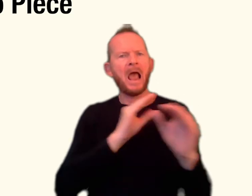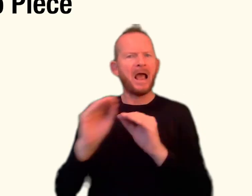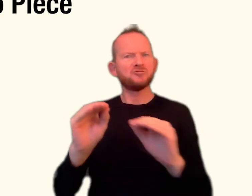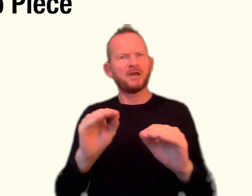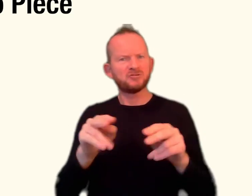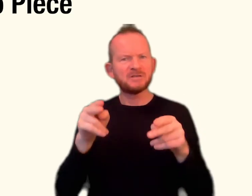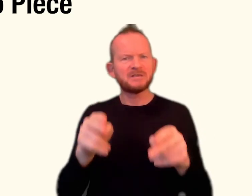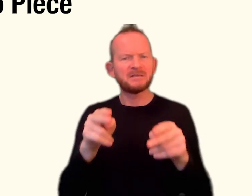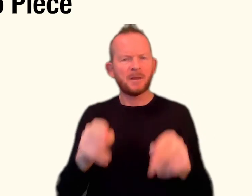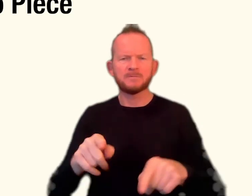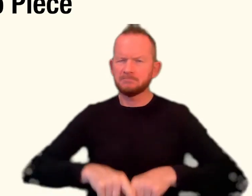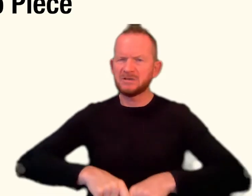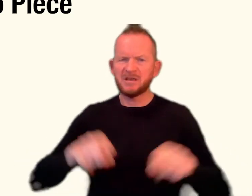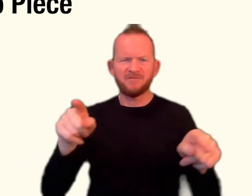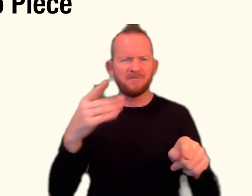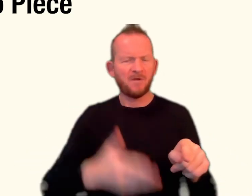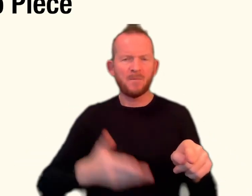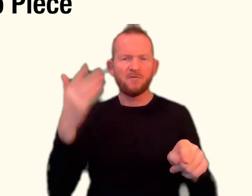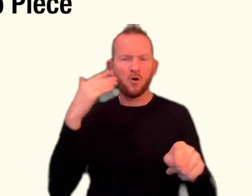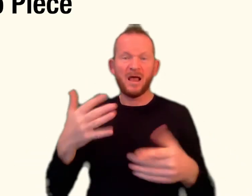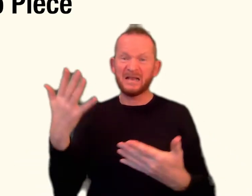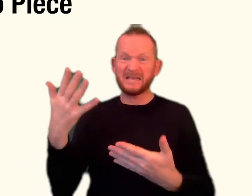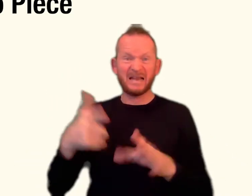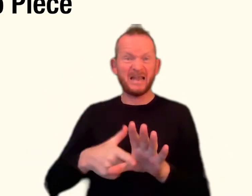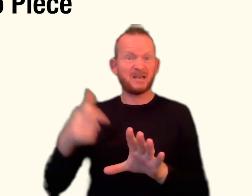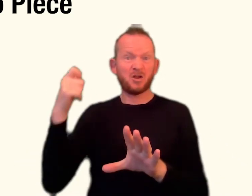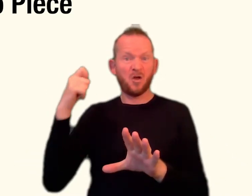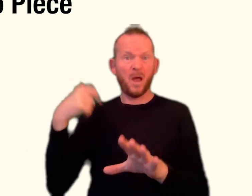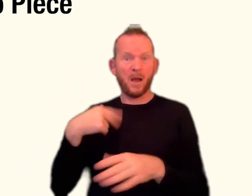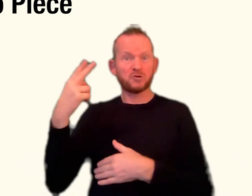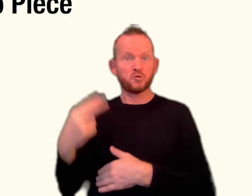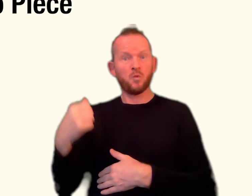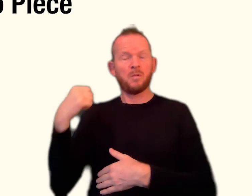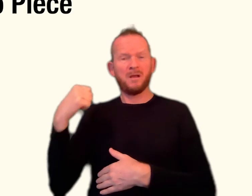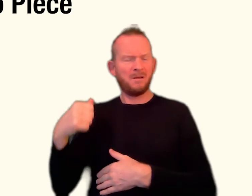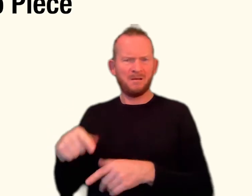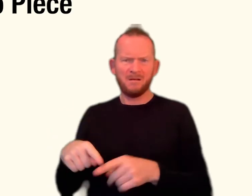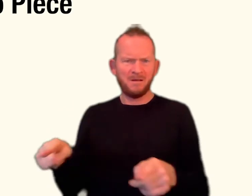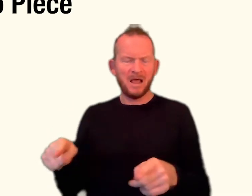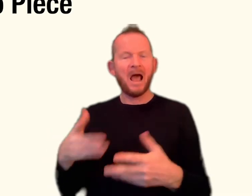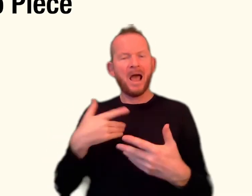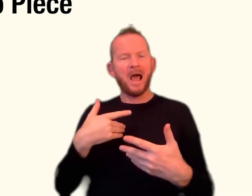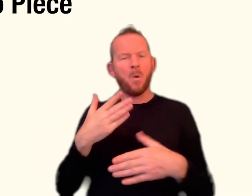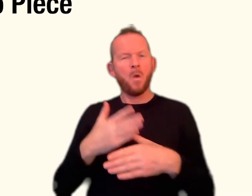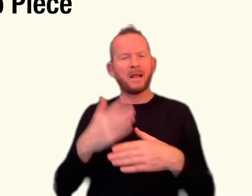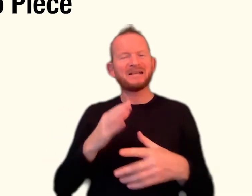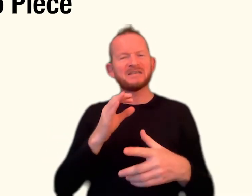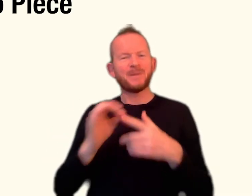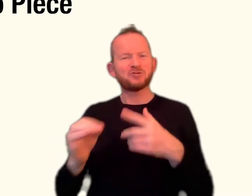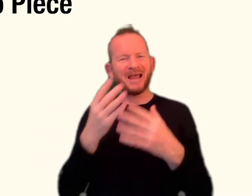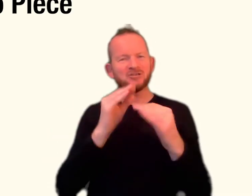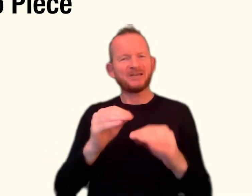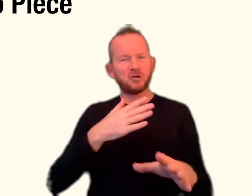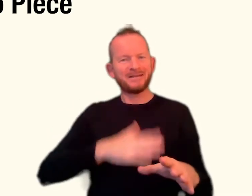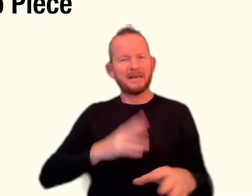so different to how it was even 10 years ago when I was at school. As somebody that works in special educational needs, I